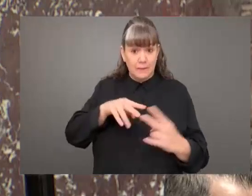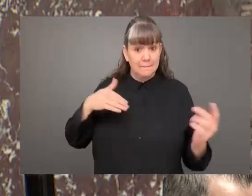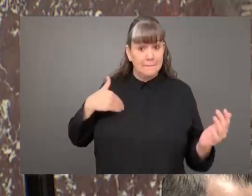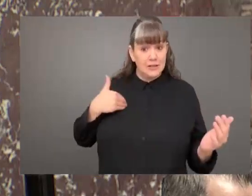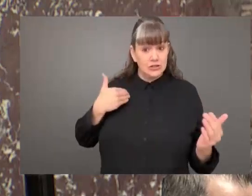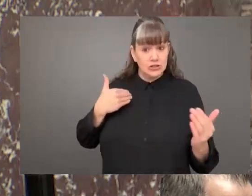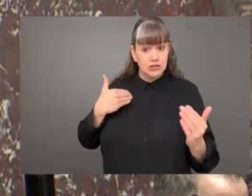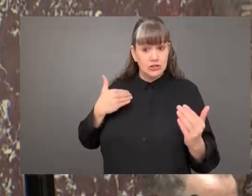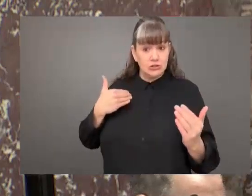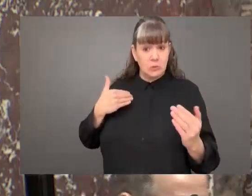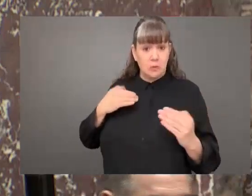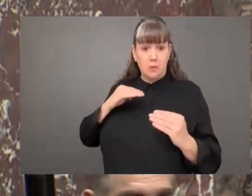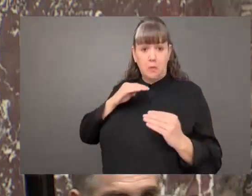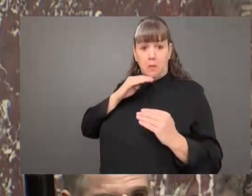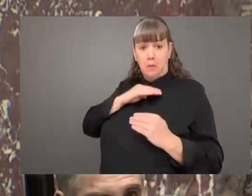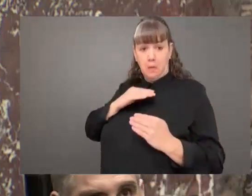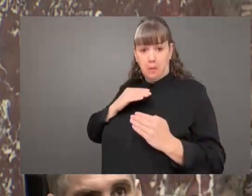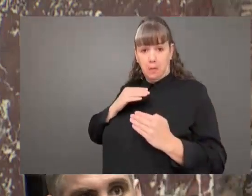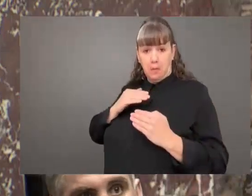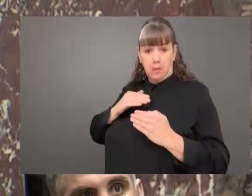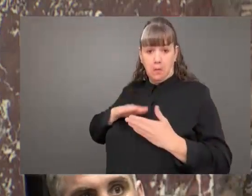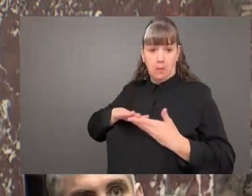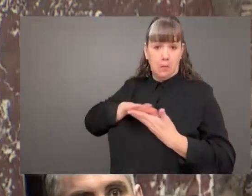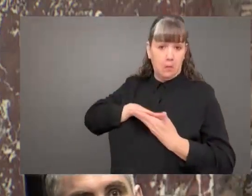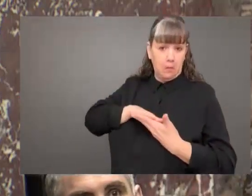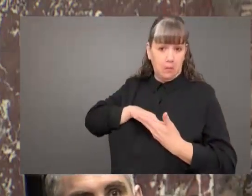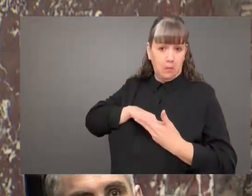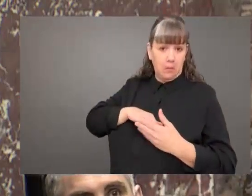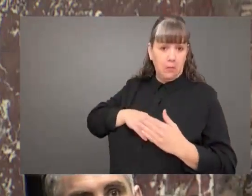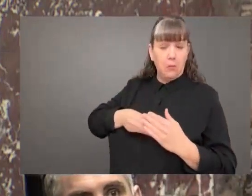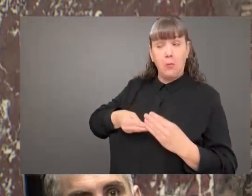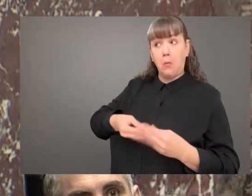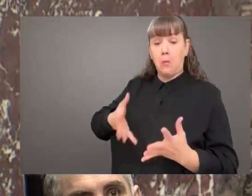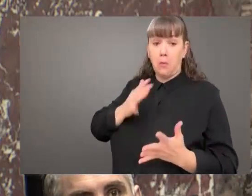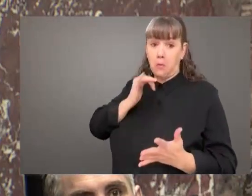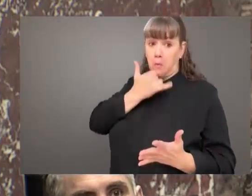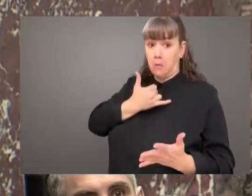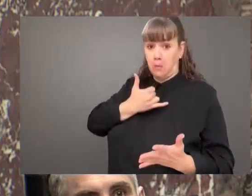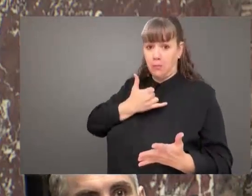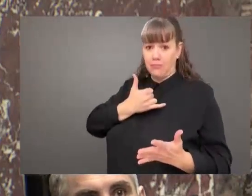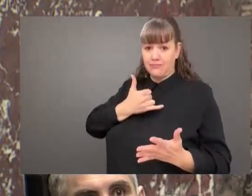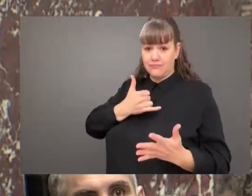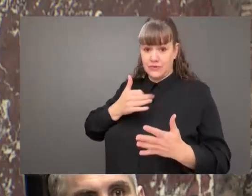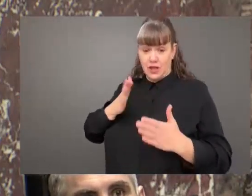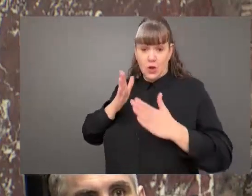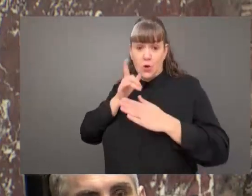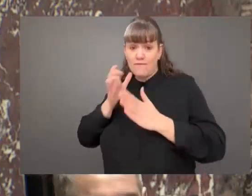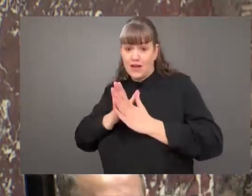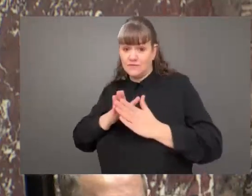requests are coming from his own caucus. Which is it?